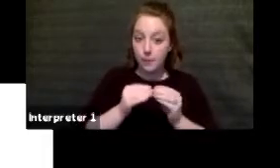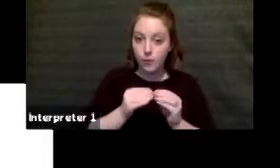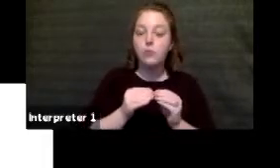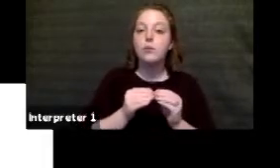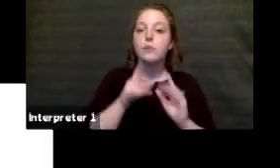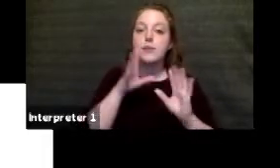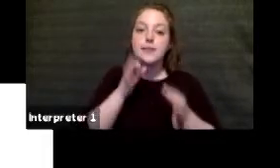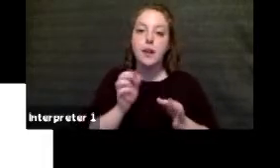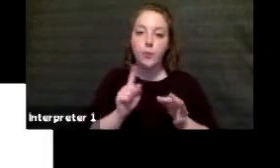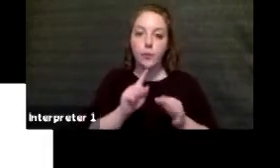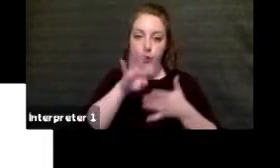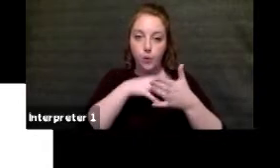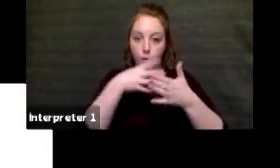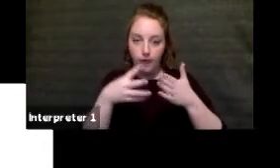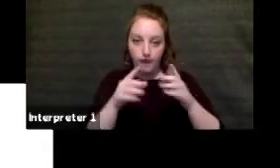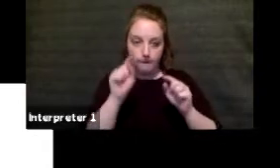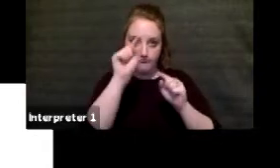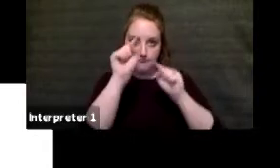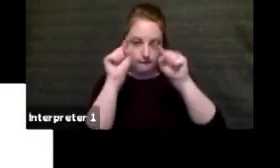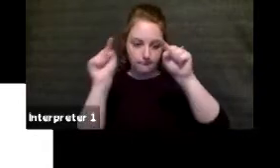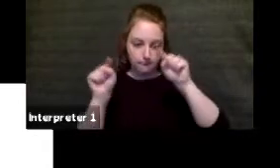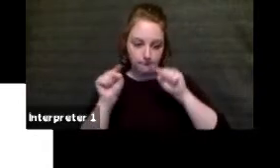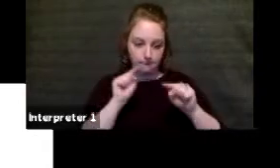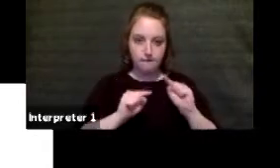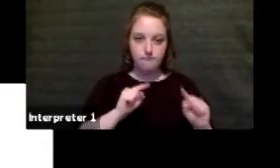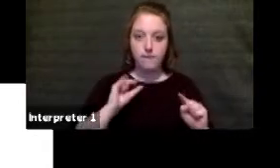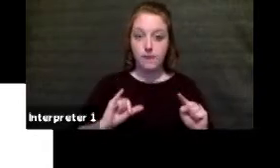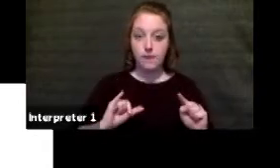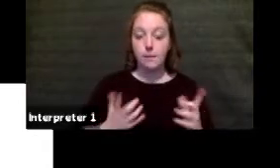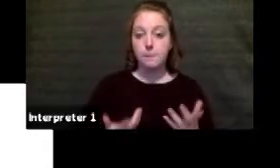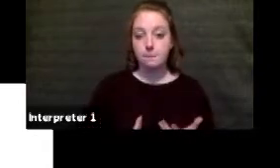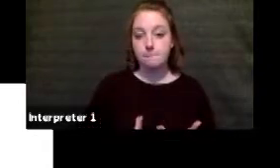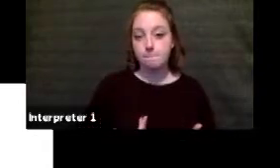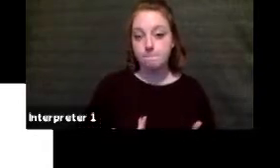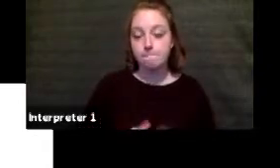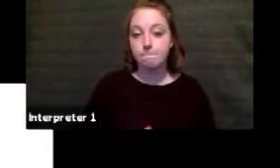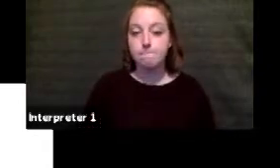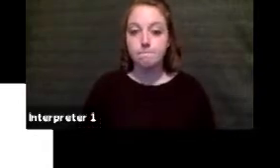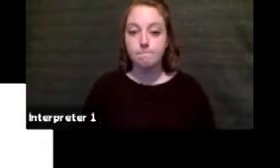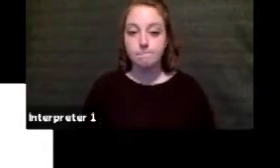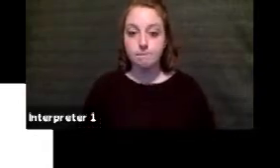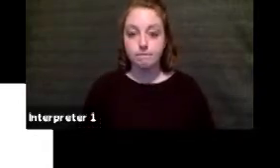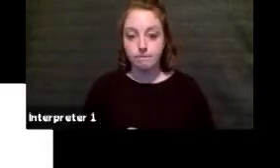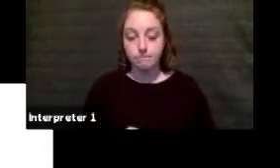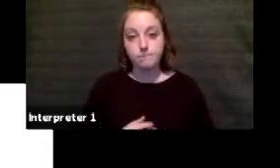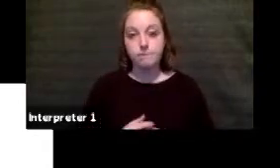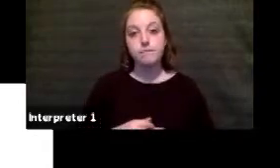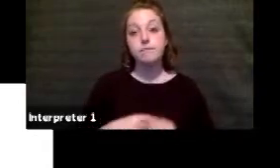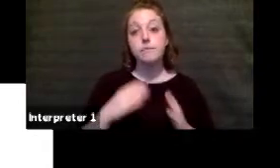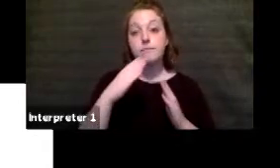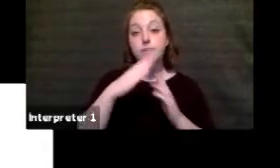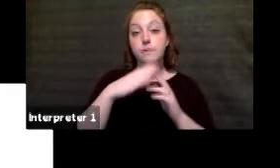it had out of that grouping stood in between the top right and the lower left quadrant.